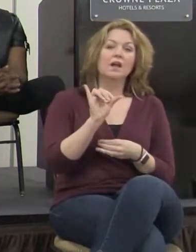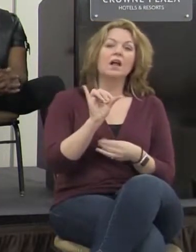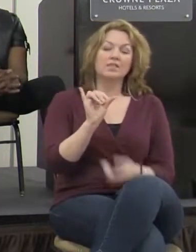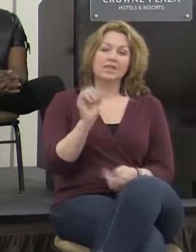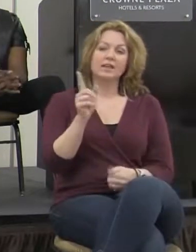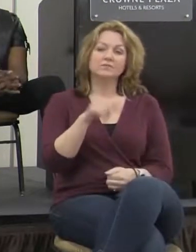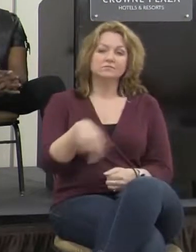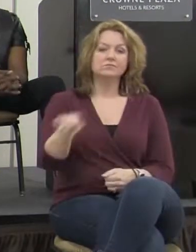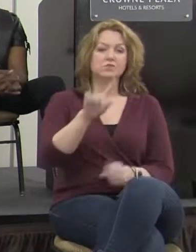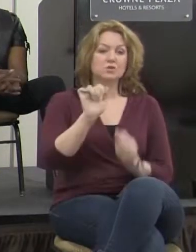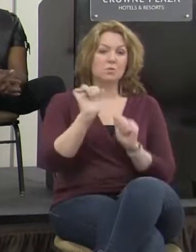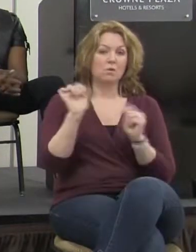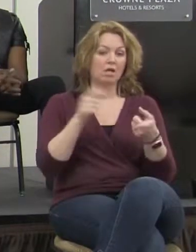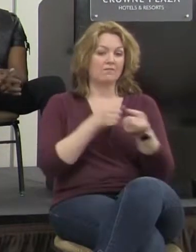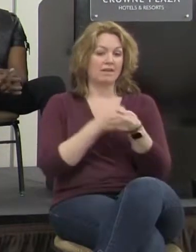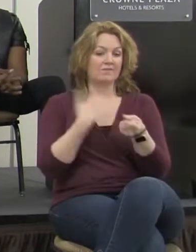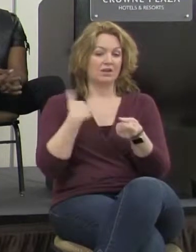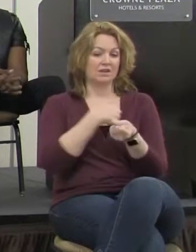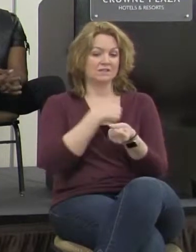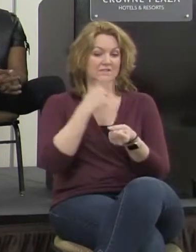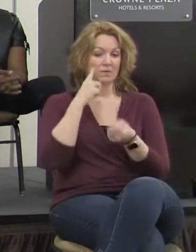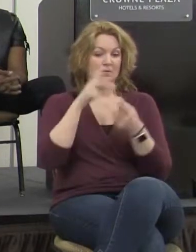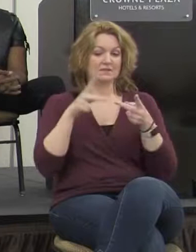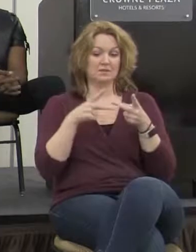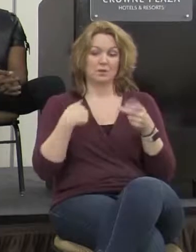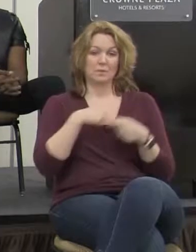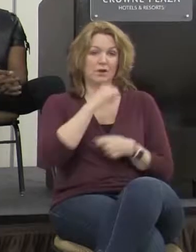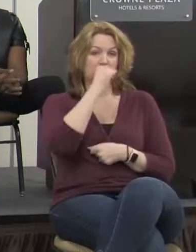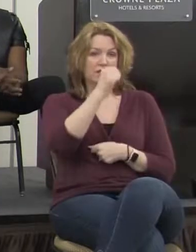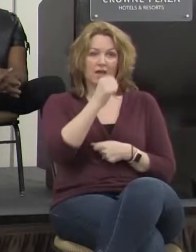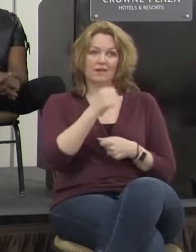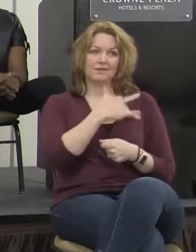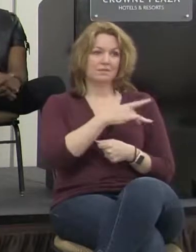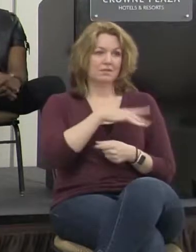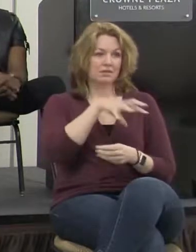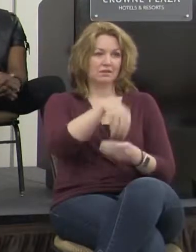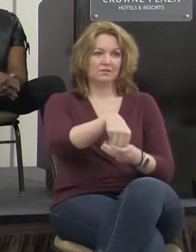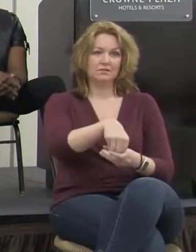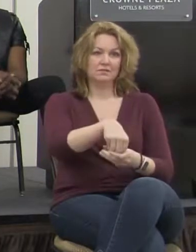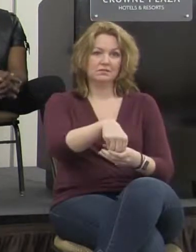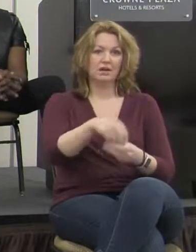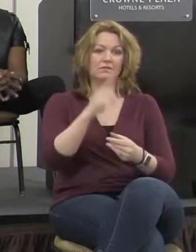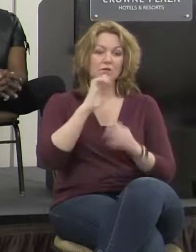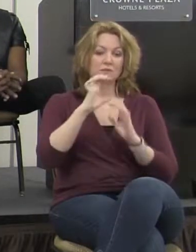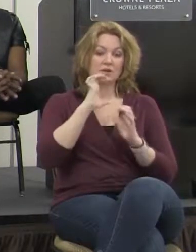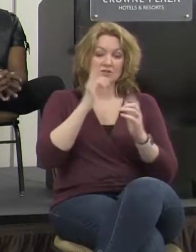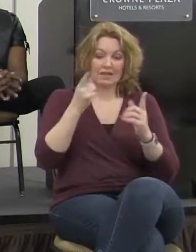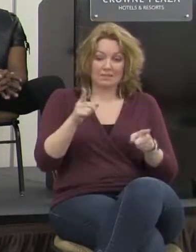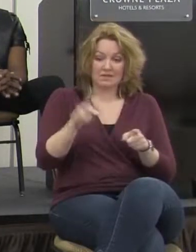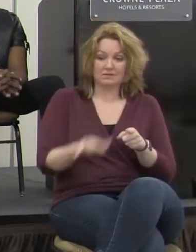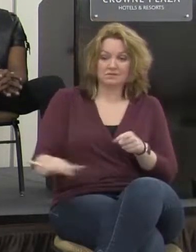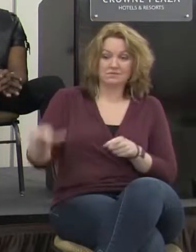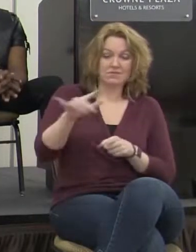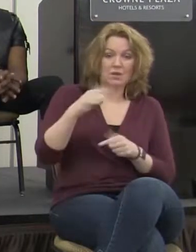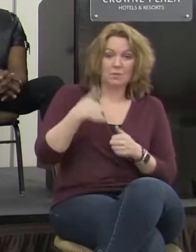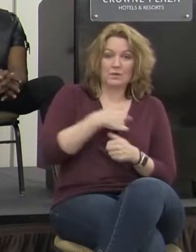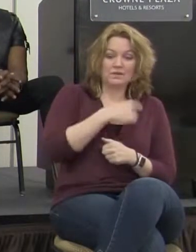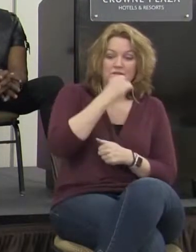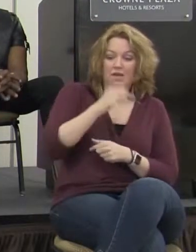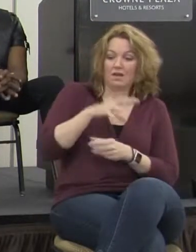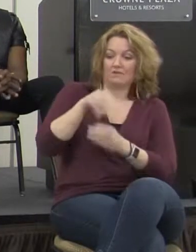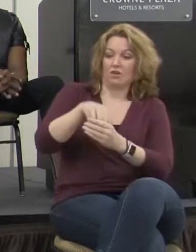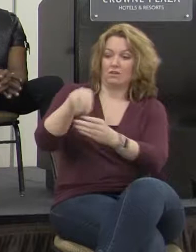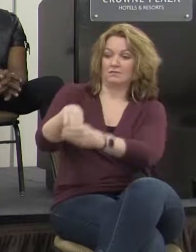us in spaces that we're not a part of, in private conversations and things that happen outside of our eyes,